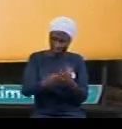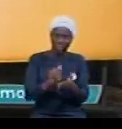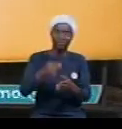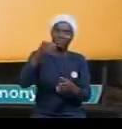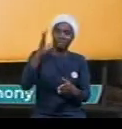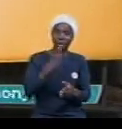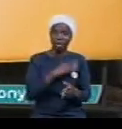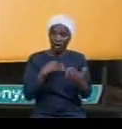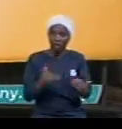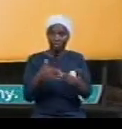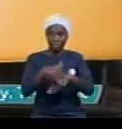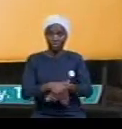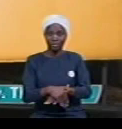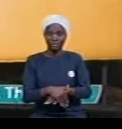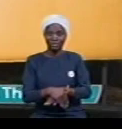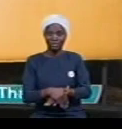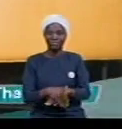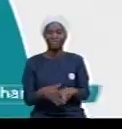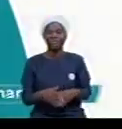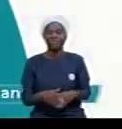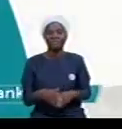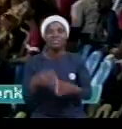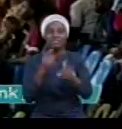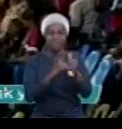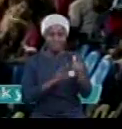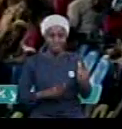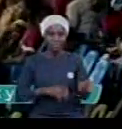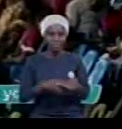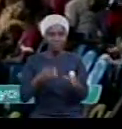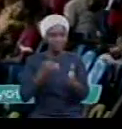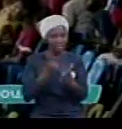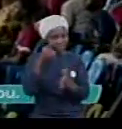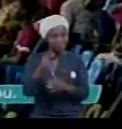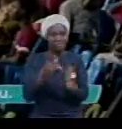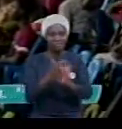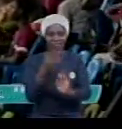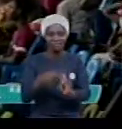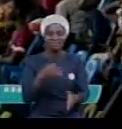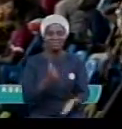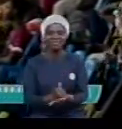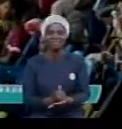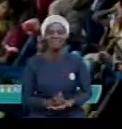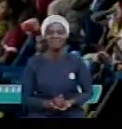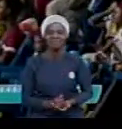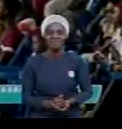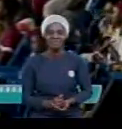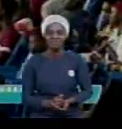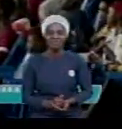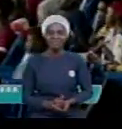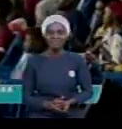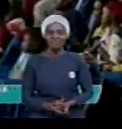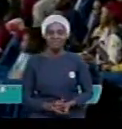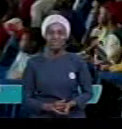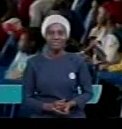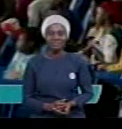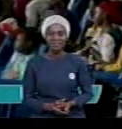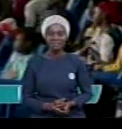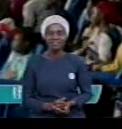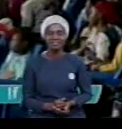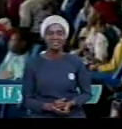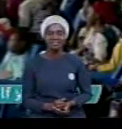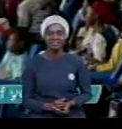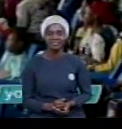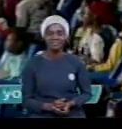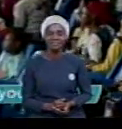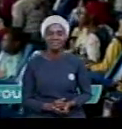at an appointed time, the Lord will visit you. And like I told you earlier, the testimonies are just rolling in. But we'll